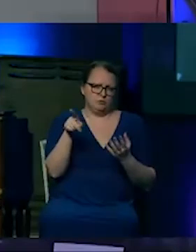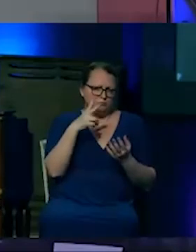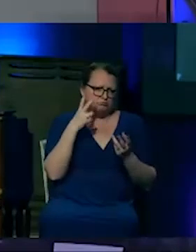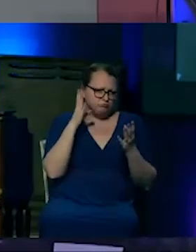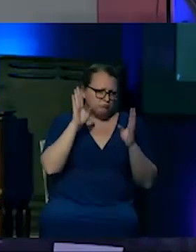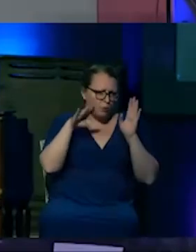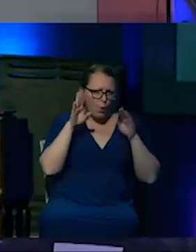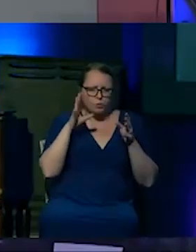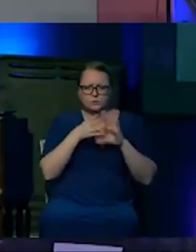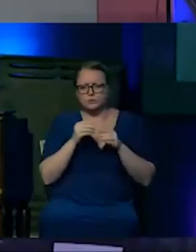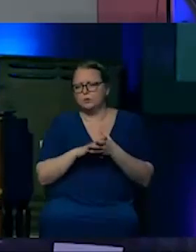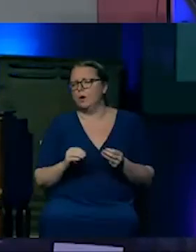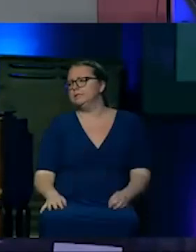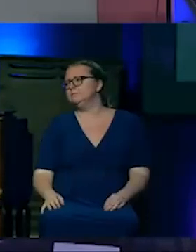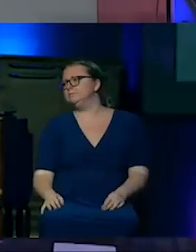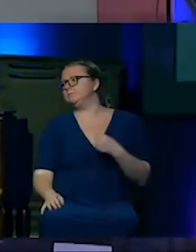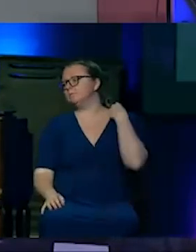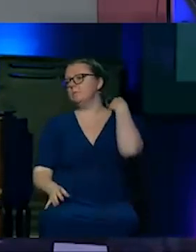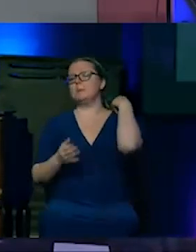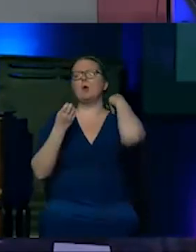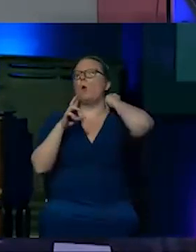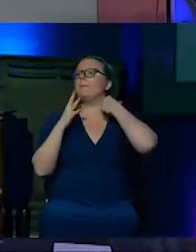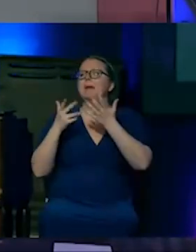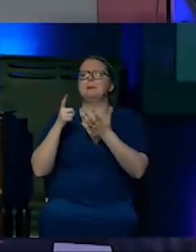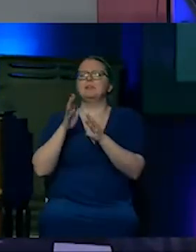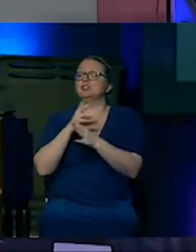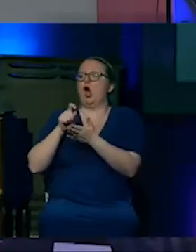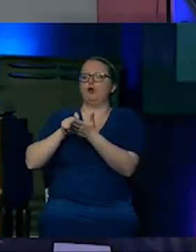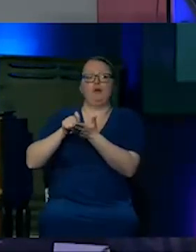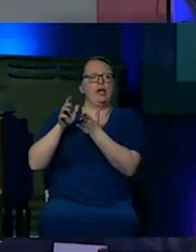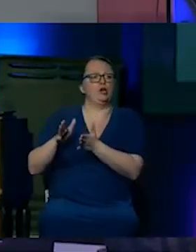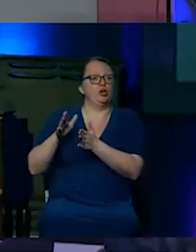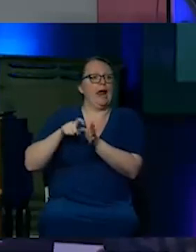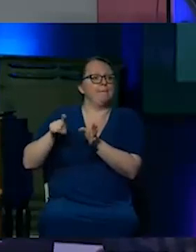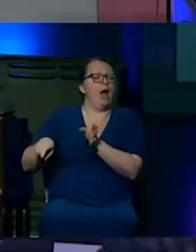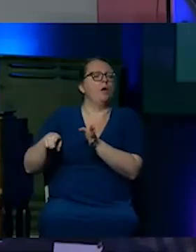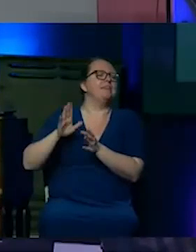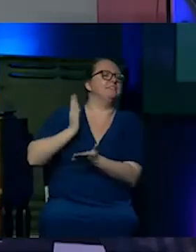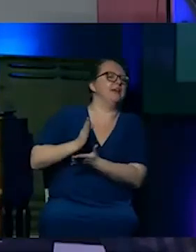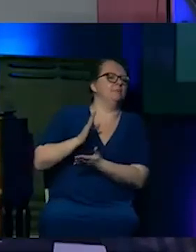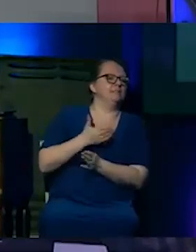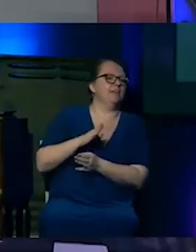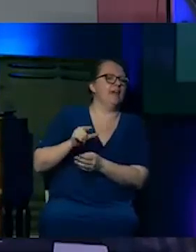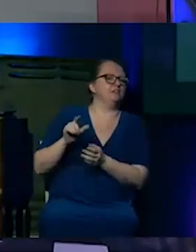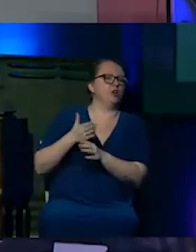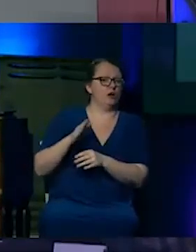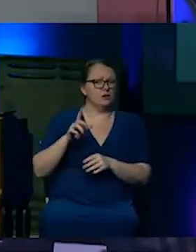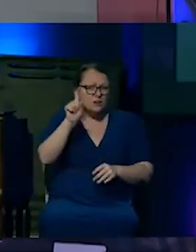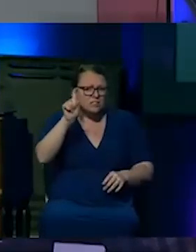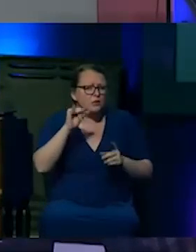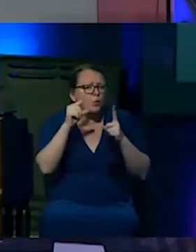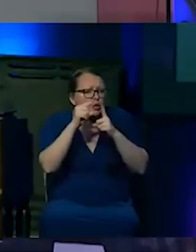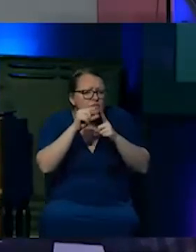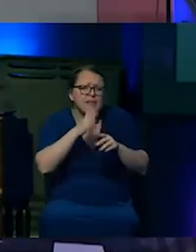So, or maybe they stop, they're like a songwriter, they stop singing their songs. Did the words of that song change?